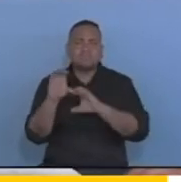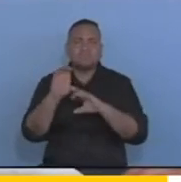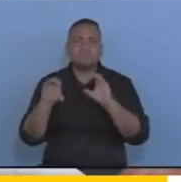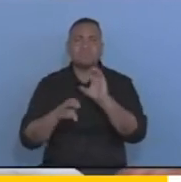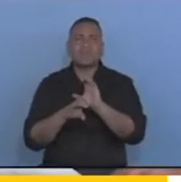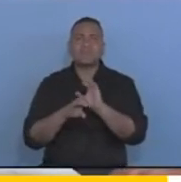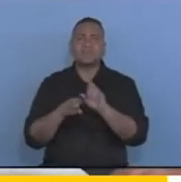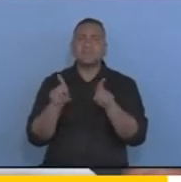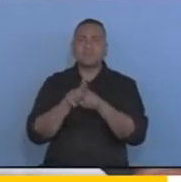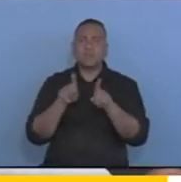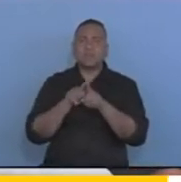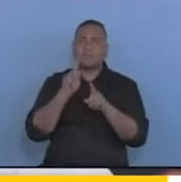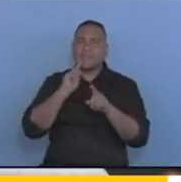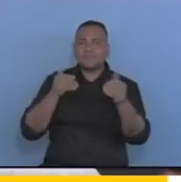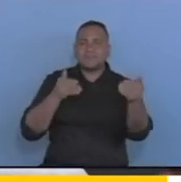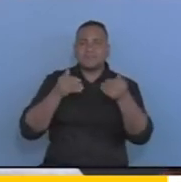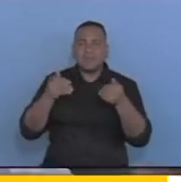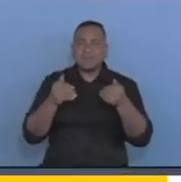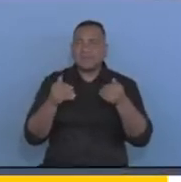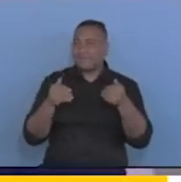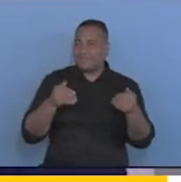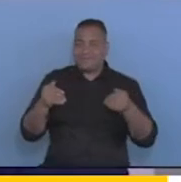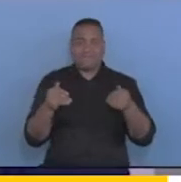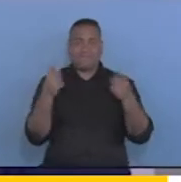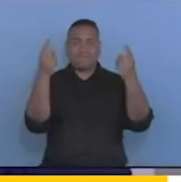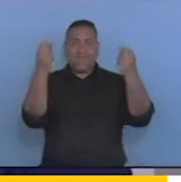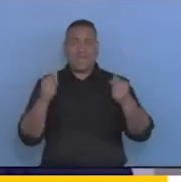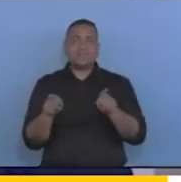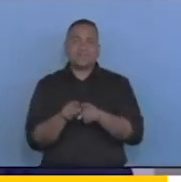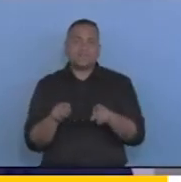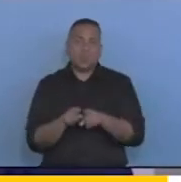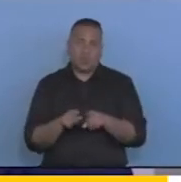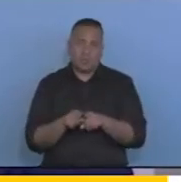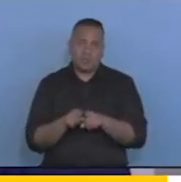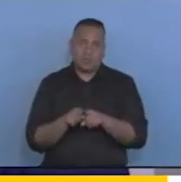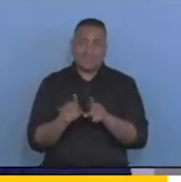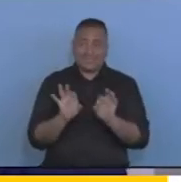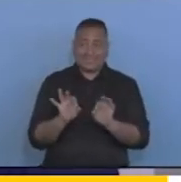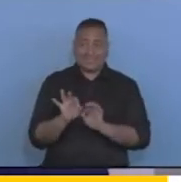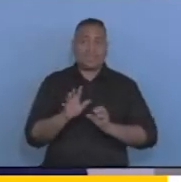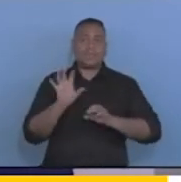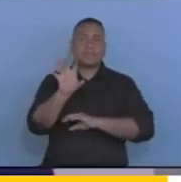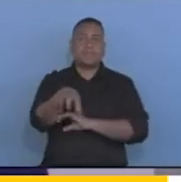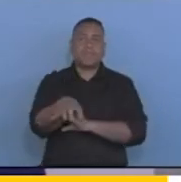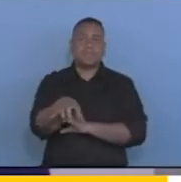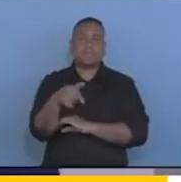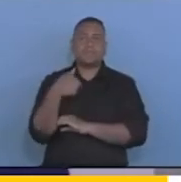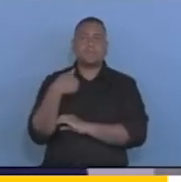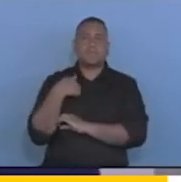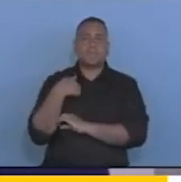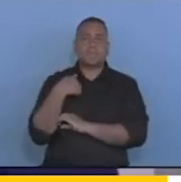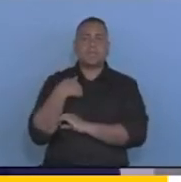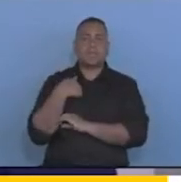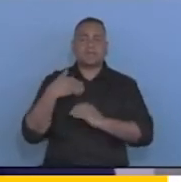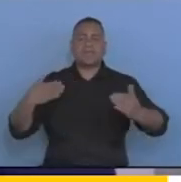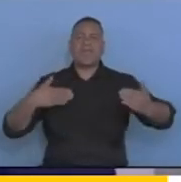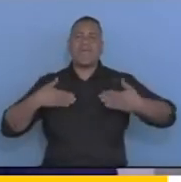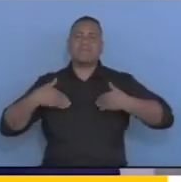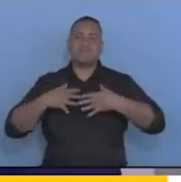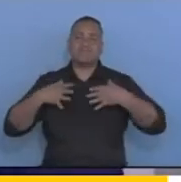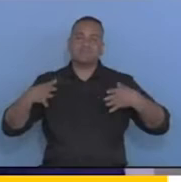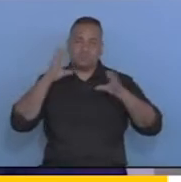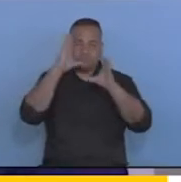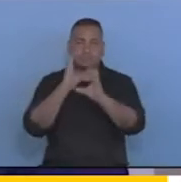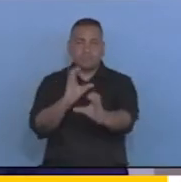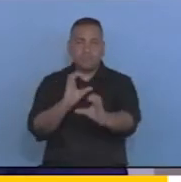the finances on this specific campus and the administration. Mm-hmm. And then one of the things that I saw, Mr.